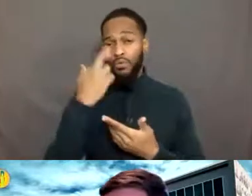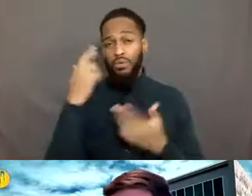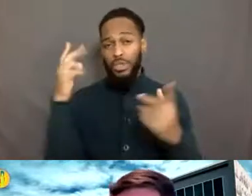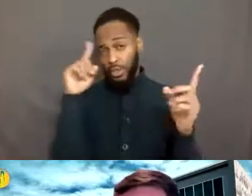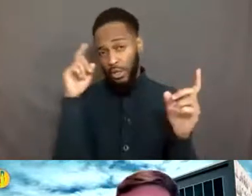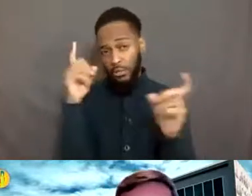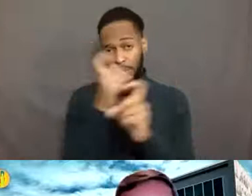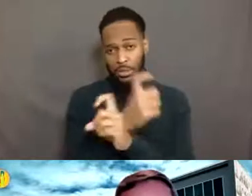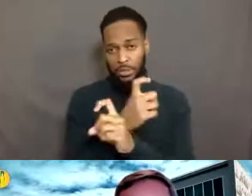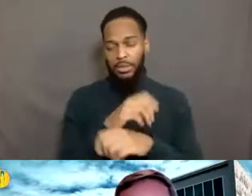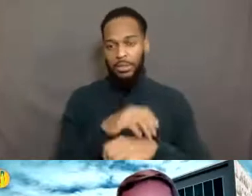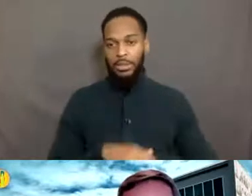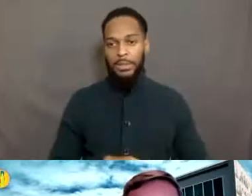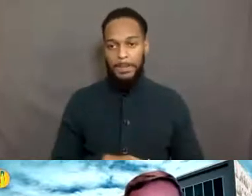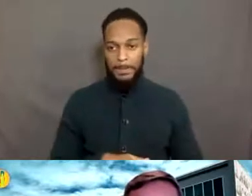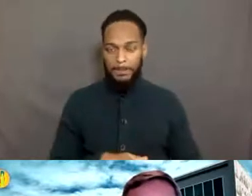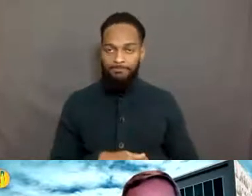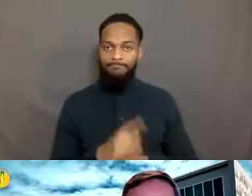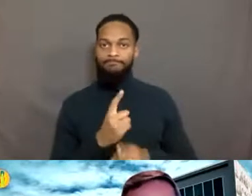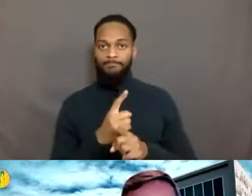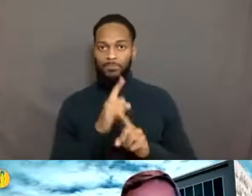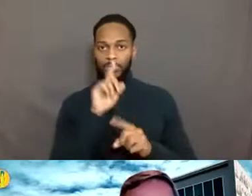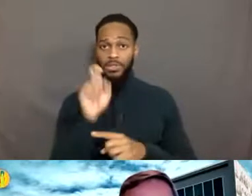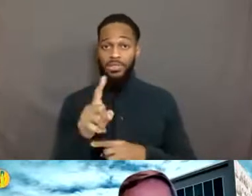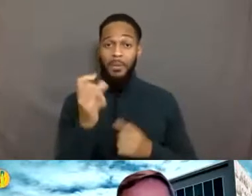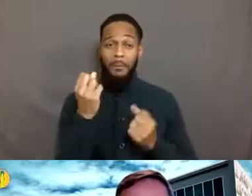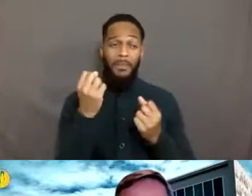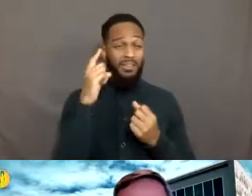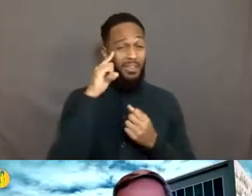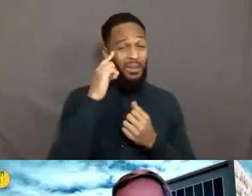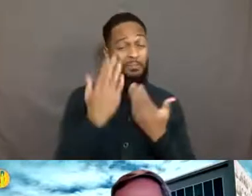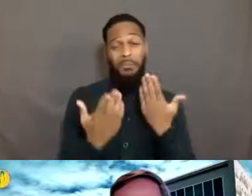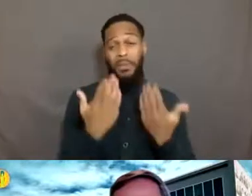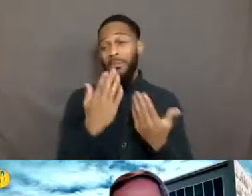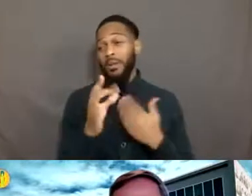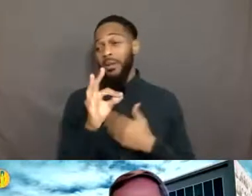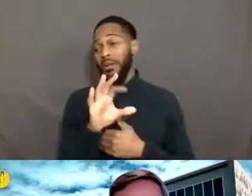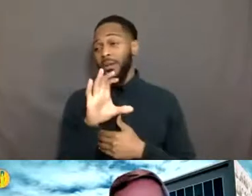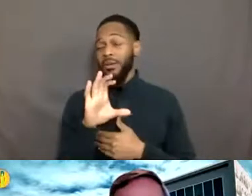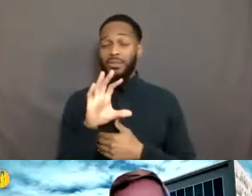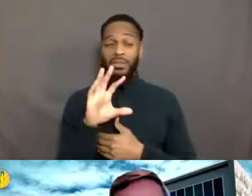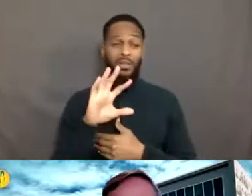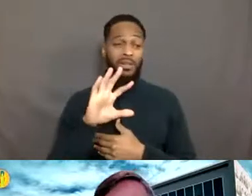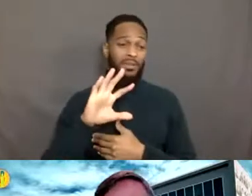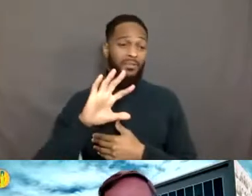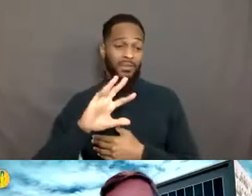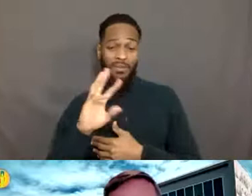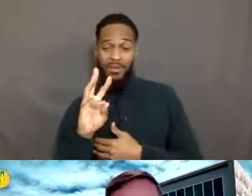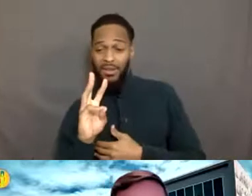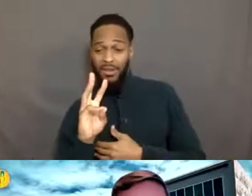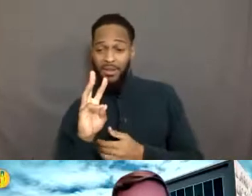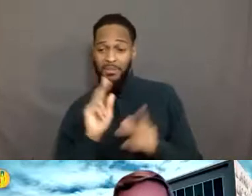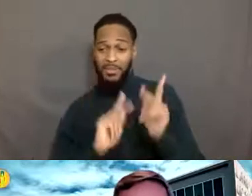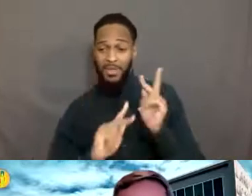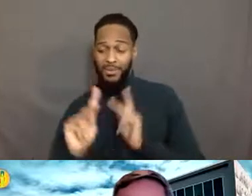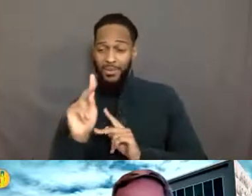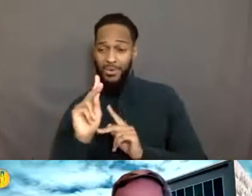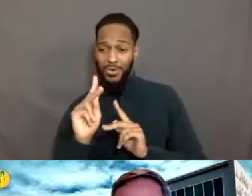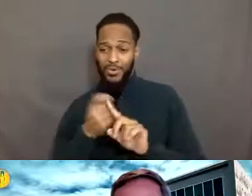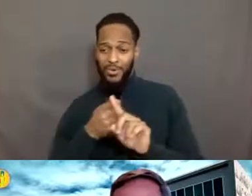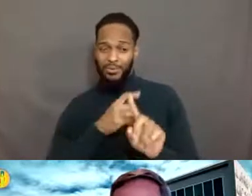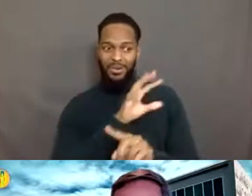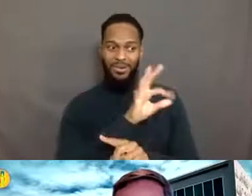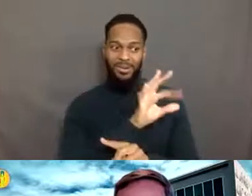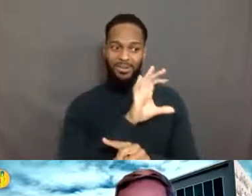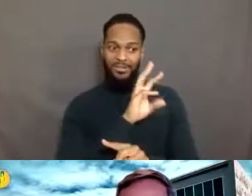sure it's the question that of 960 people, 959 probably came to hear and talk about. You mentioned two things, the